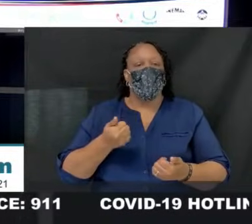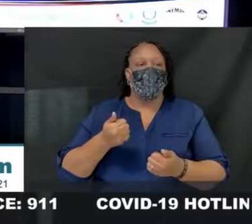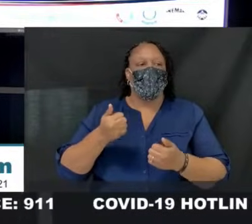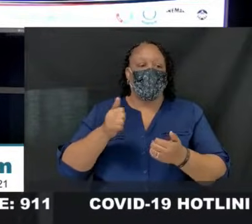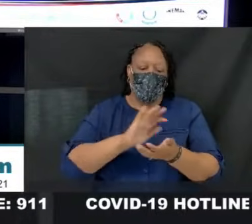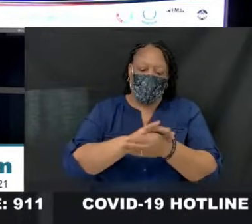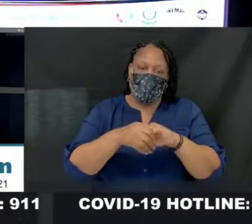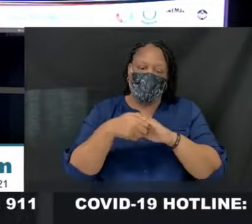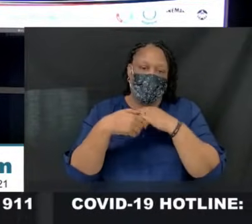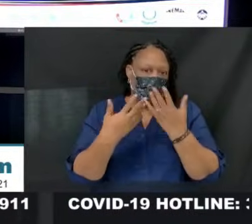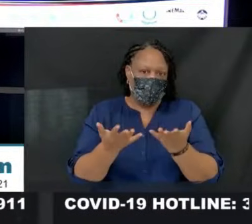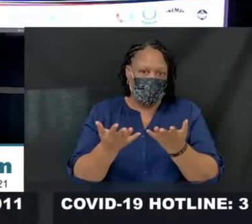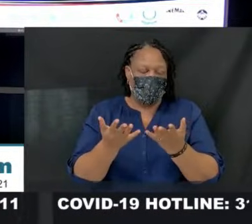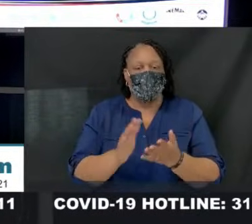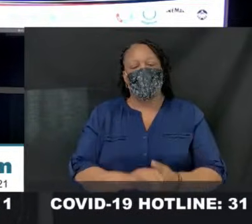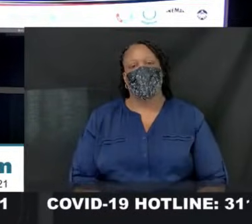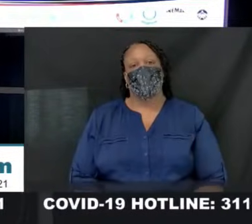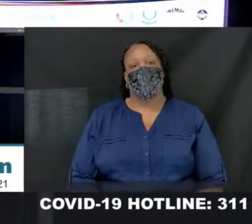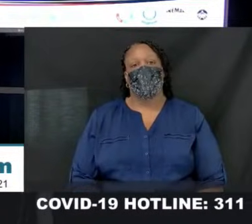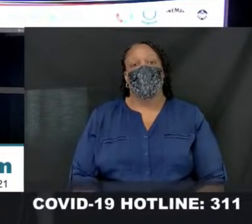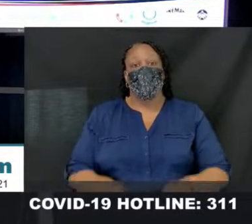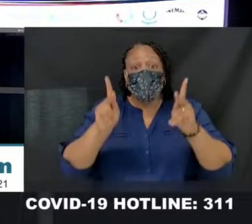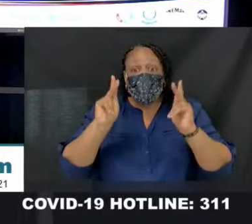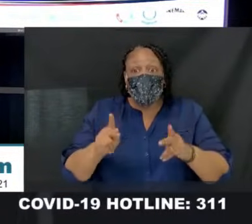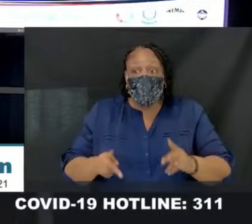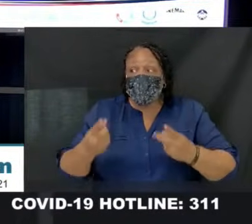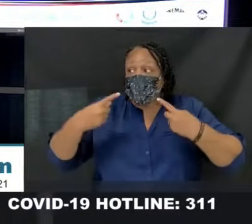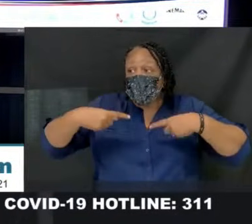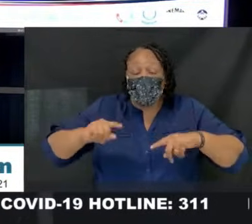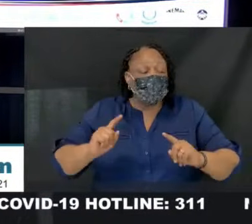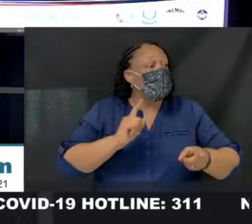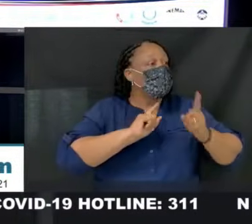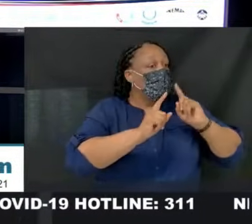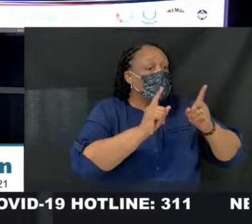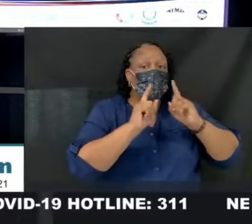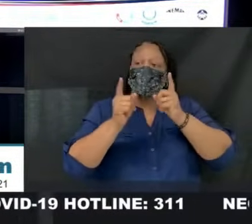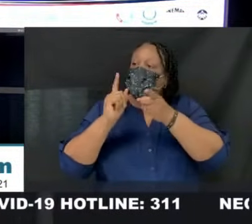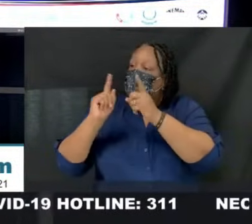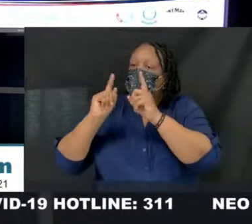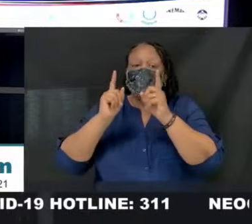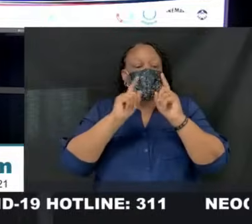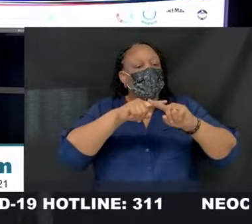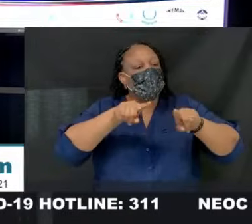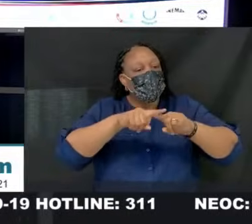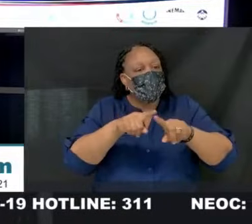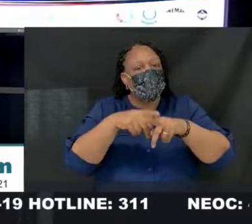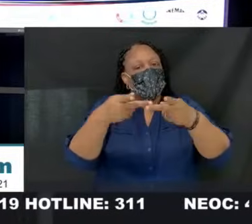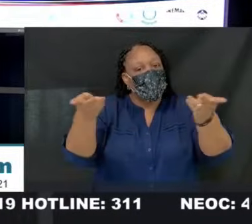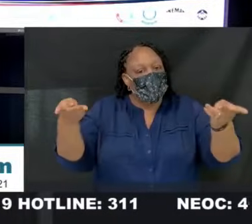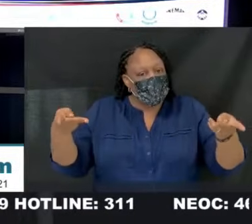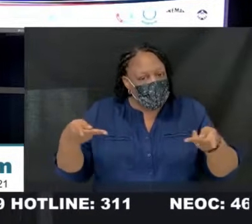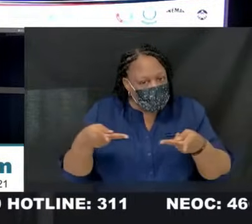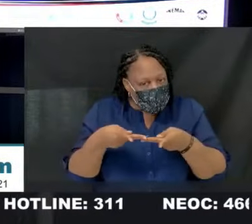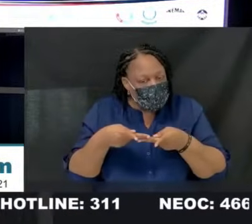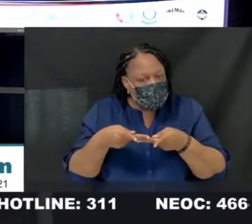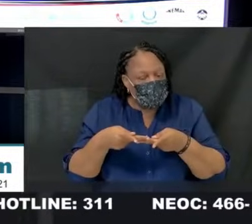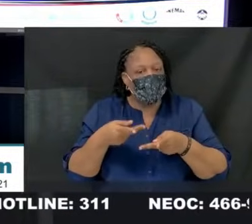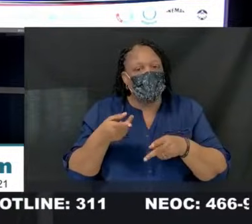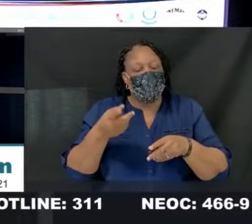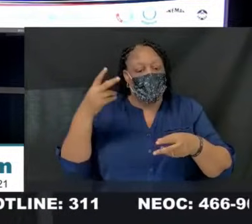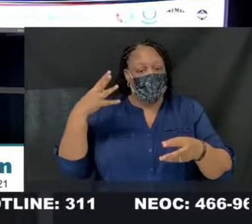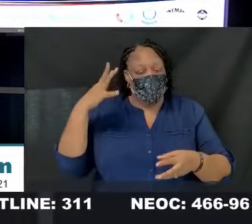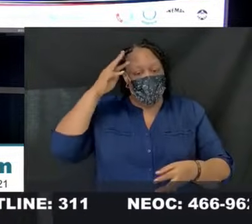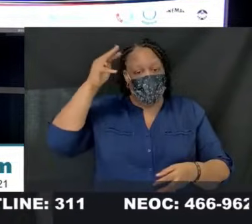an extensive education campaign by the Ministry of Health, and the platform here at